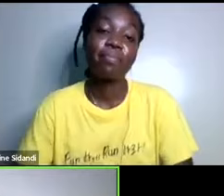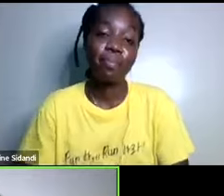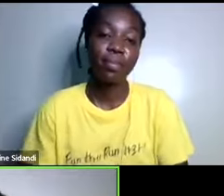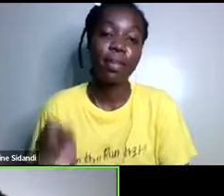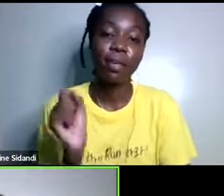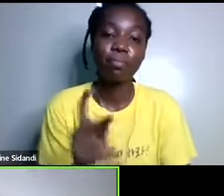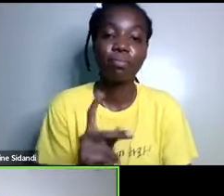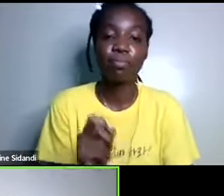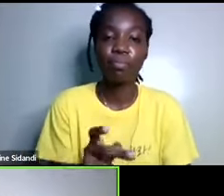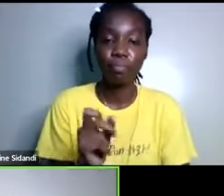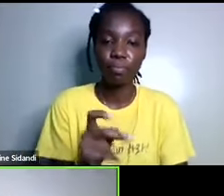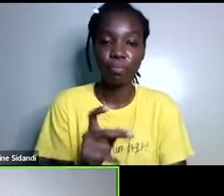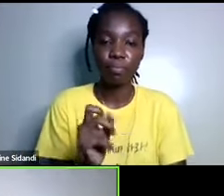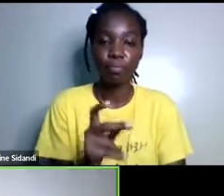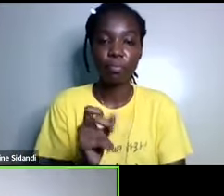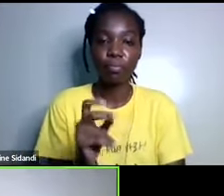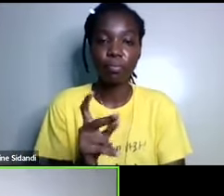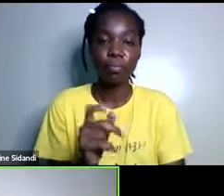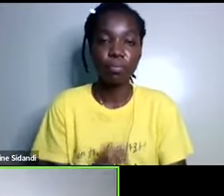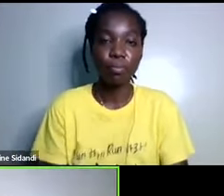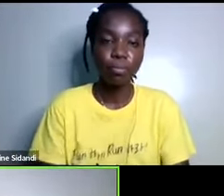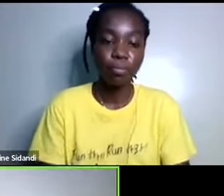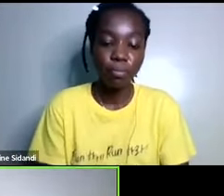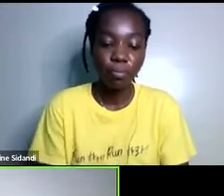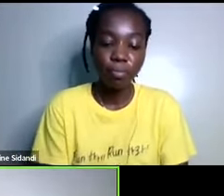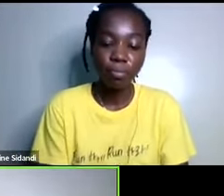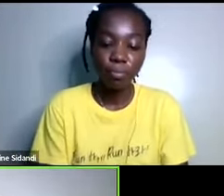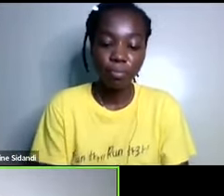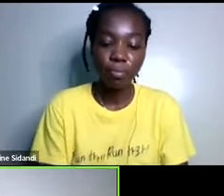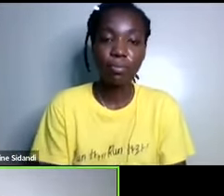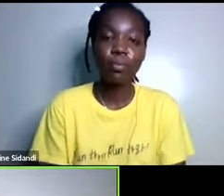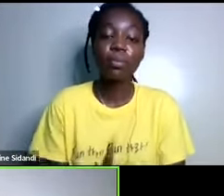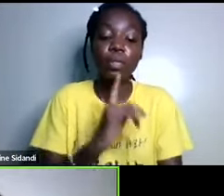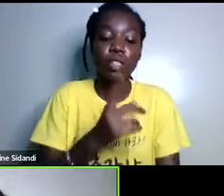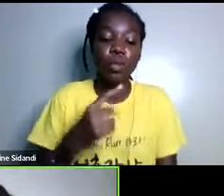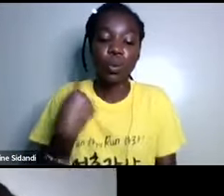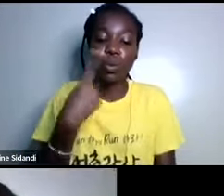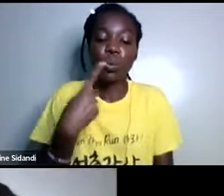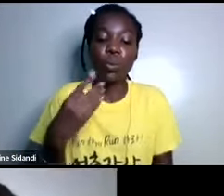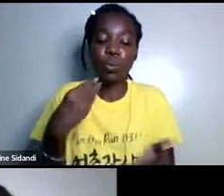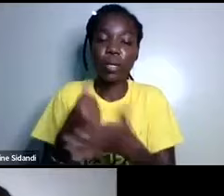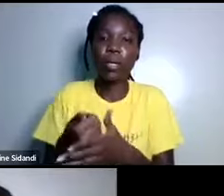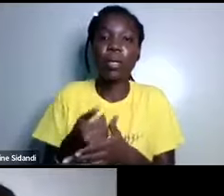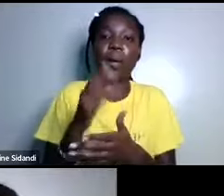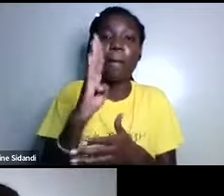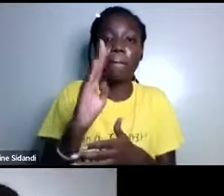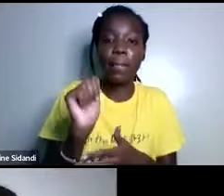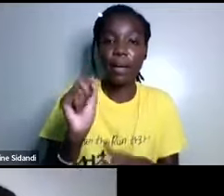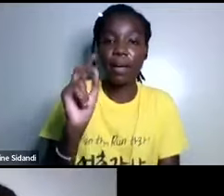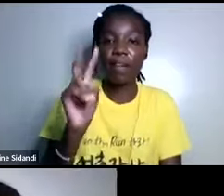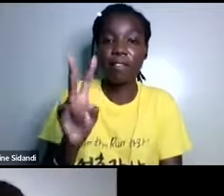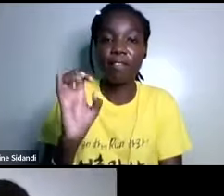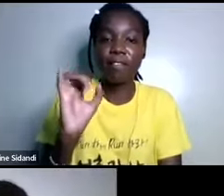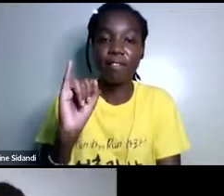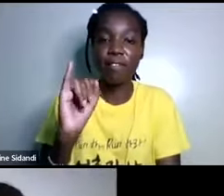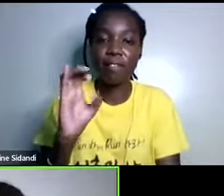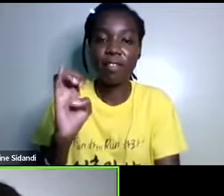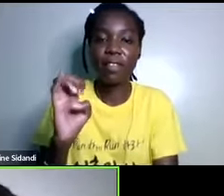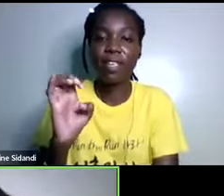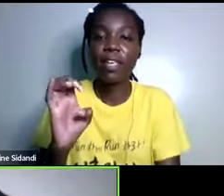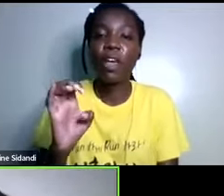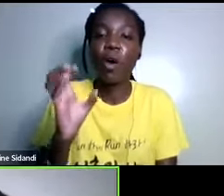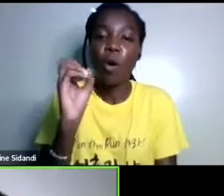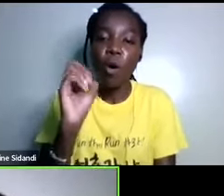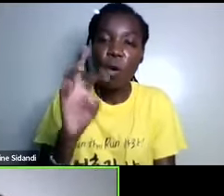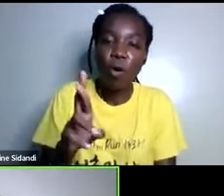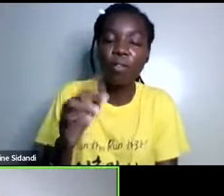Oh yeah, okay. David is asking, who is paid, Bobby or Facebook? Of course, Facebook. Yeah. Bobby can be paid